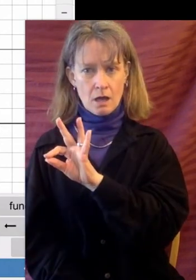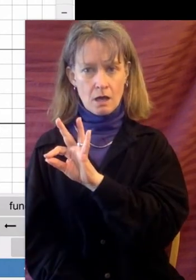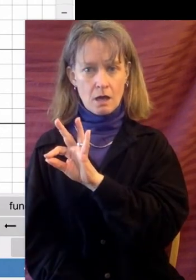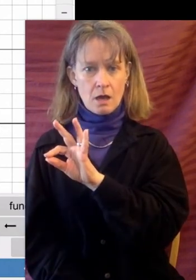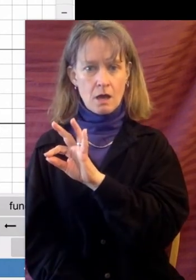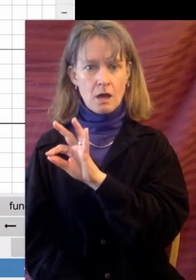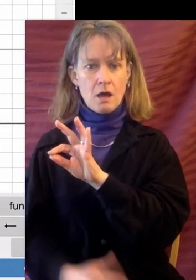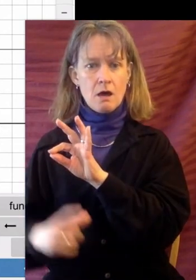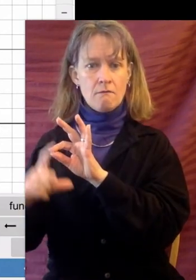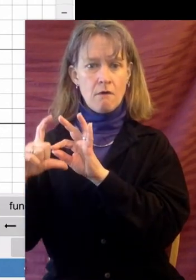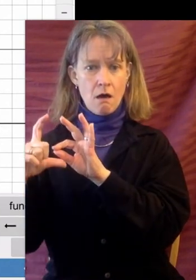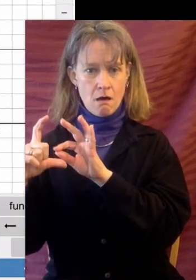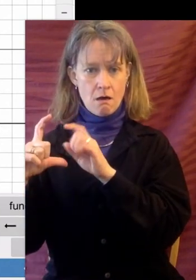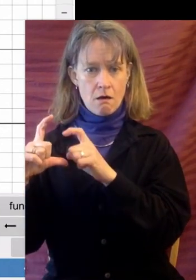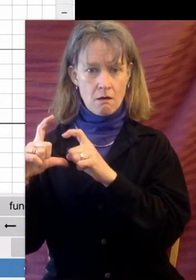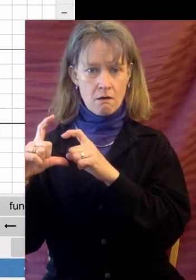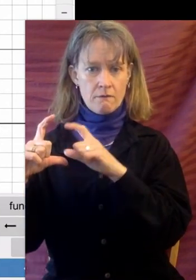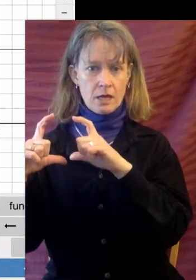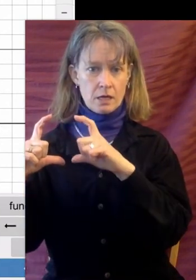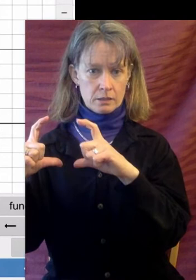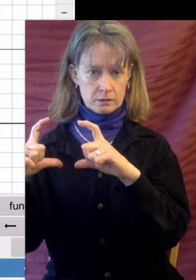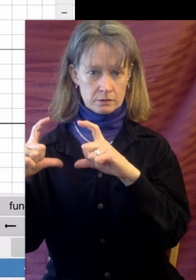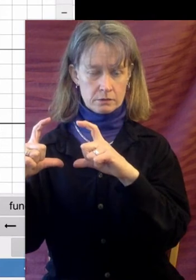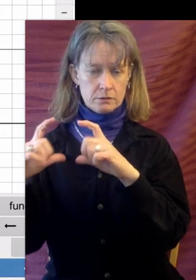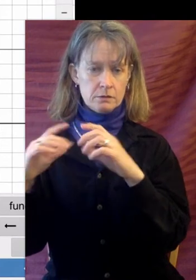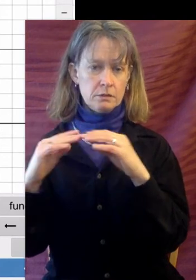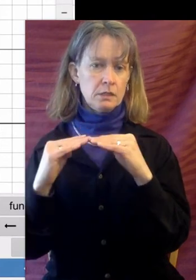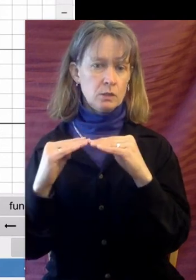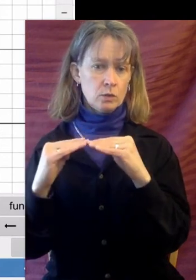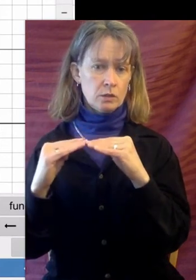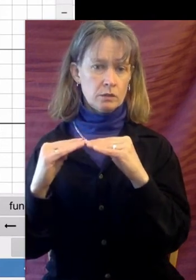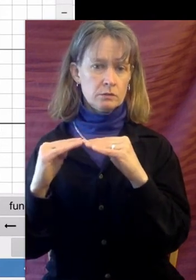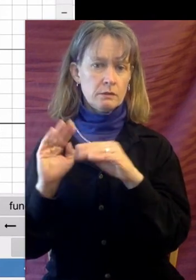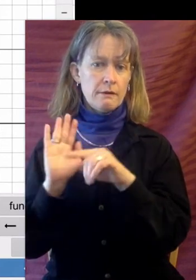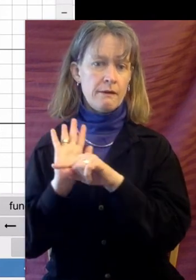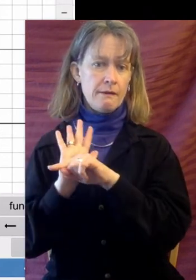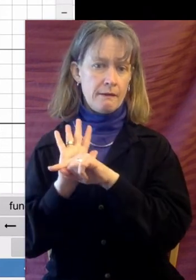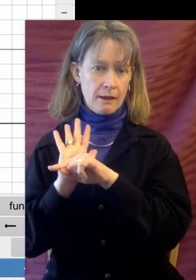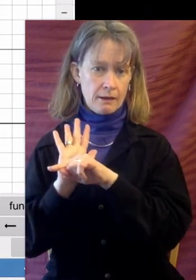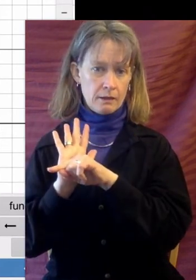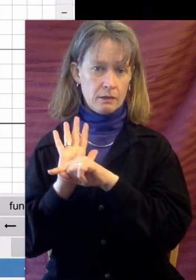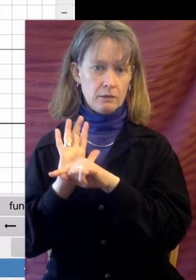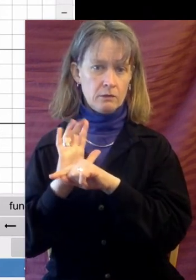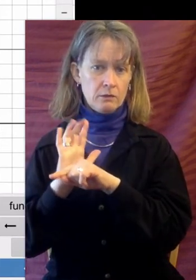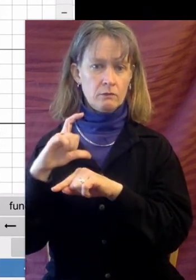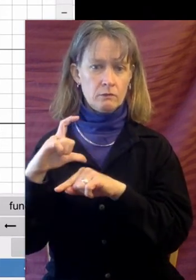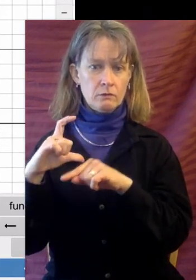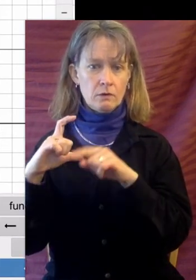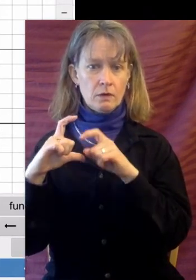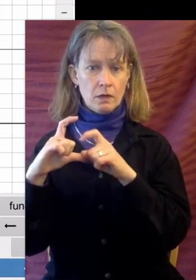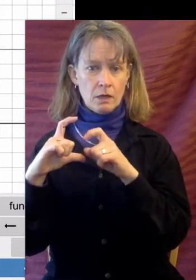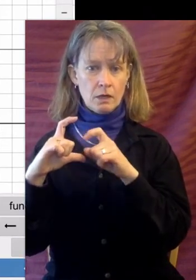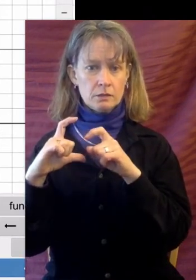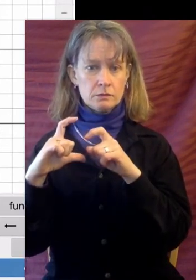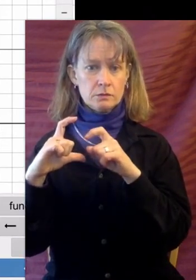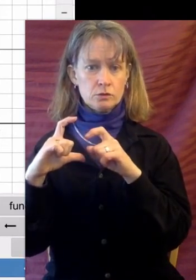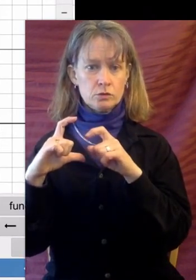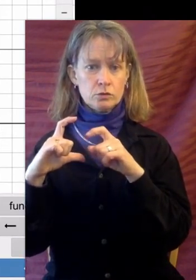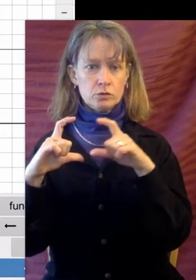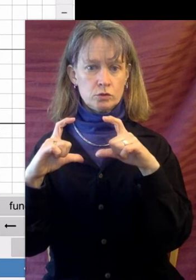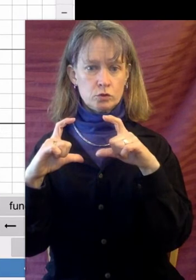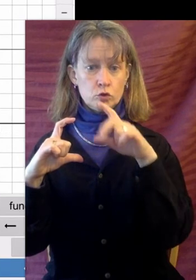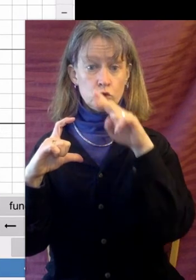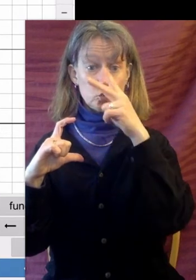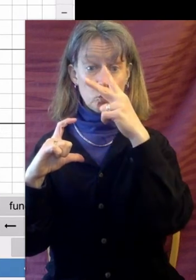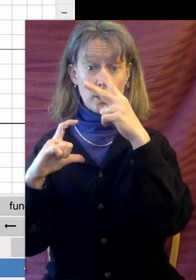of x equals negative x squared